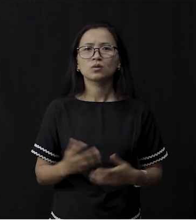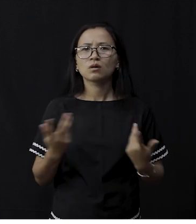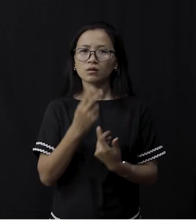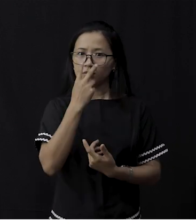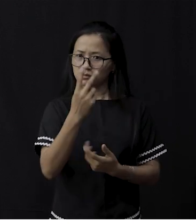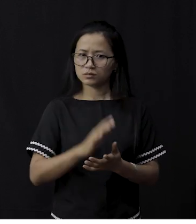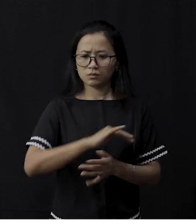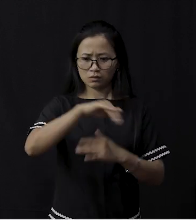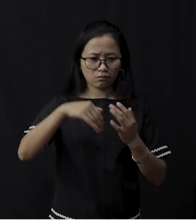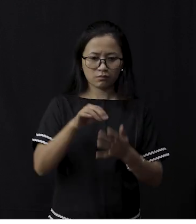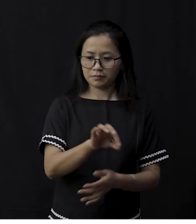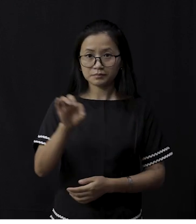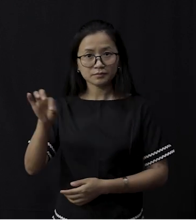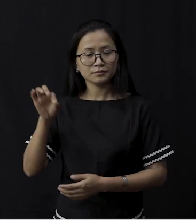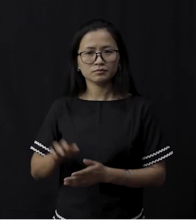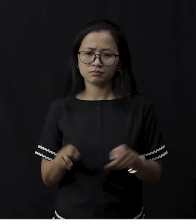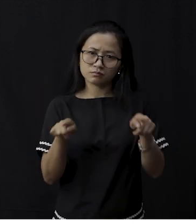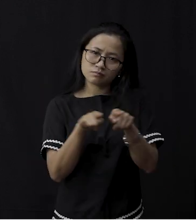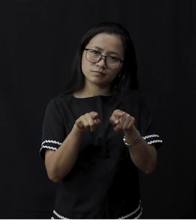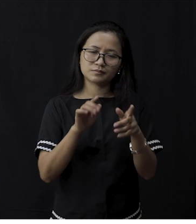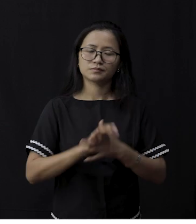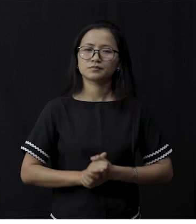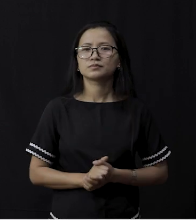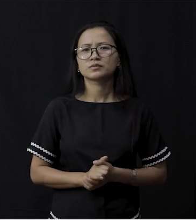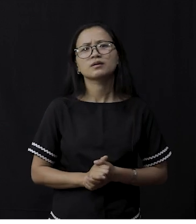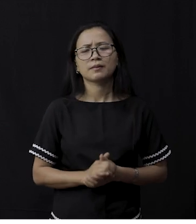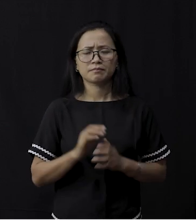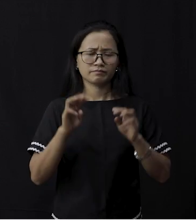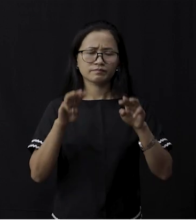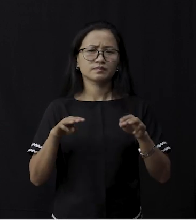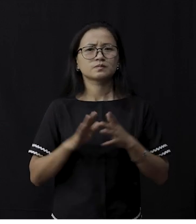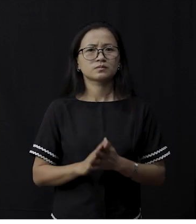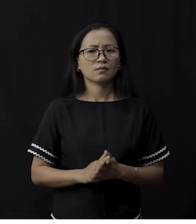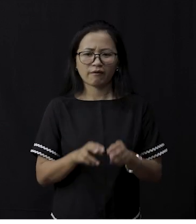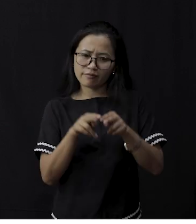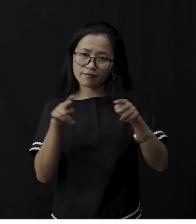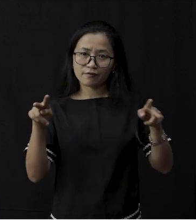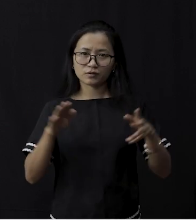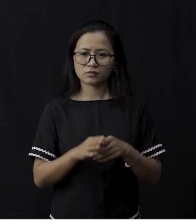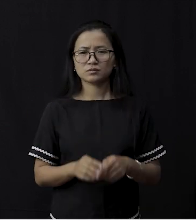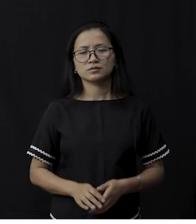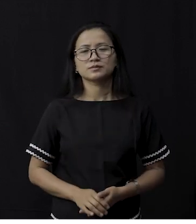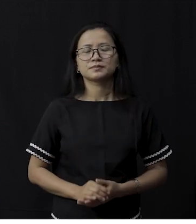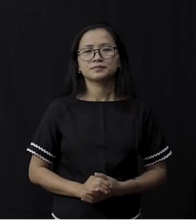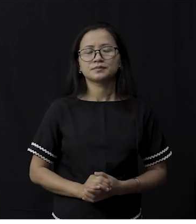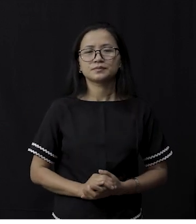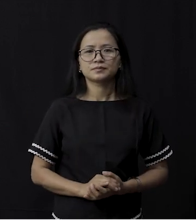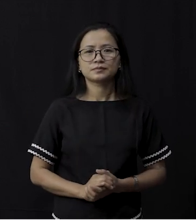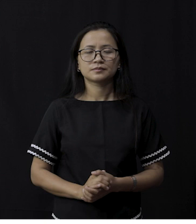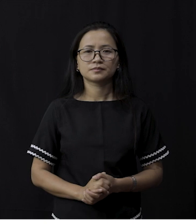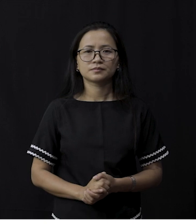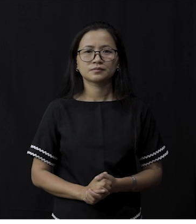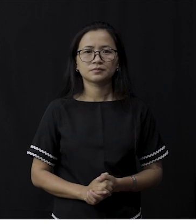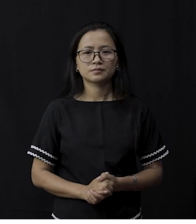you all find? Did it match with my things? Maybe something different or something which would be similar inside the room.